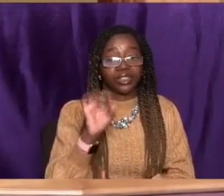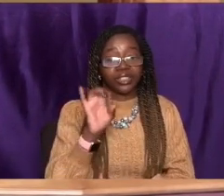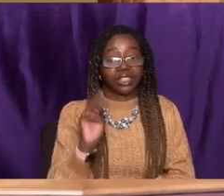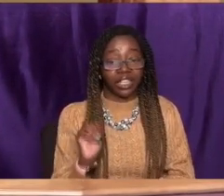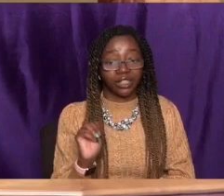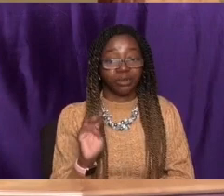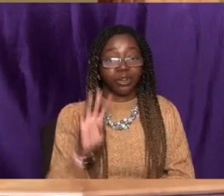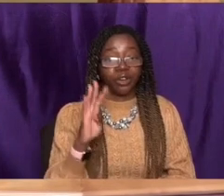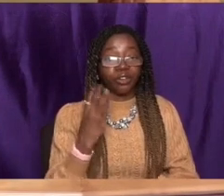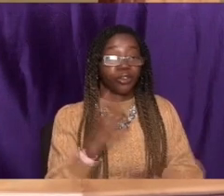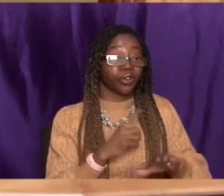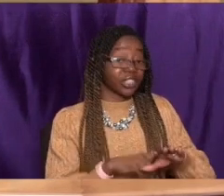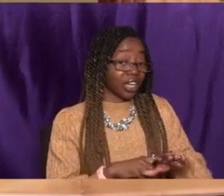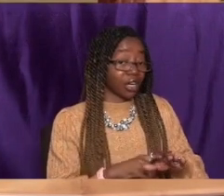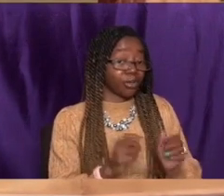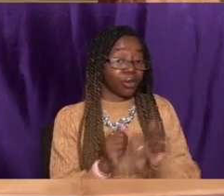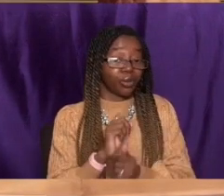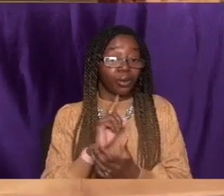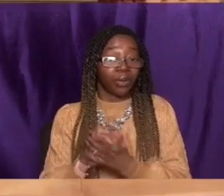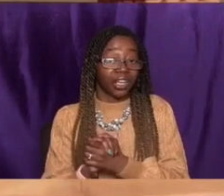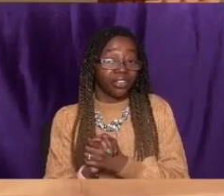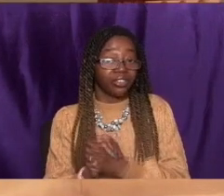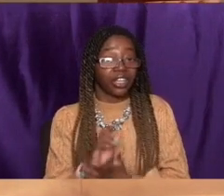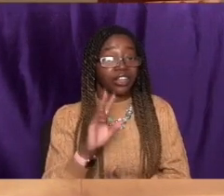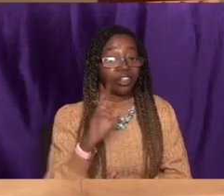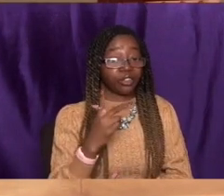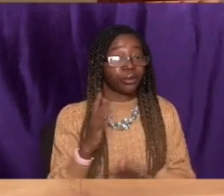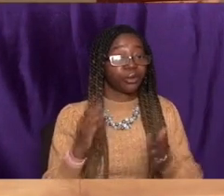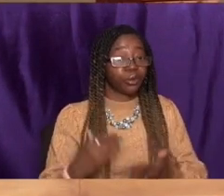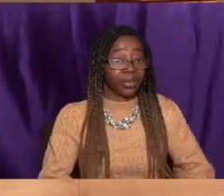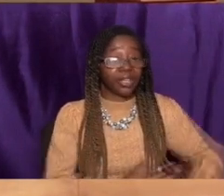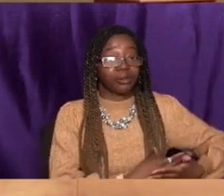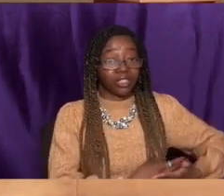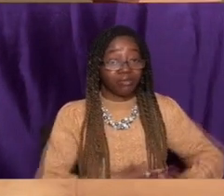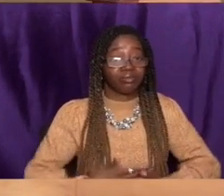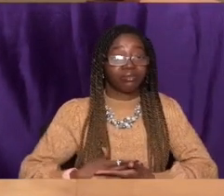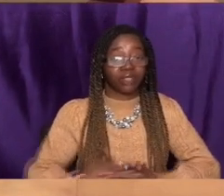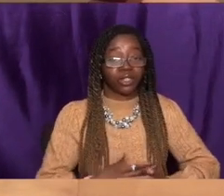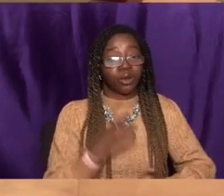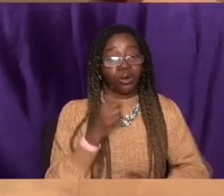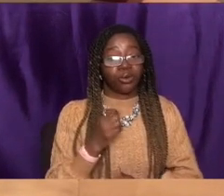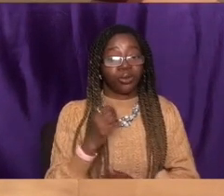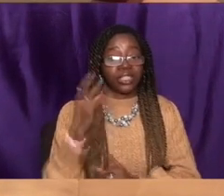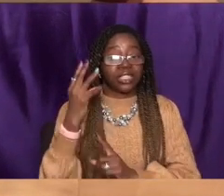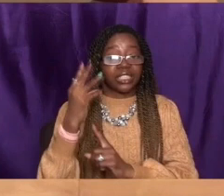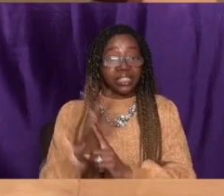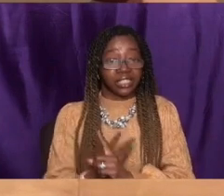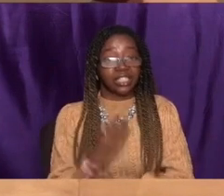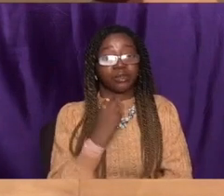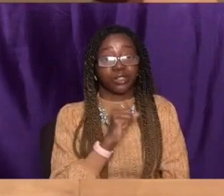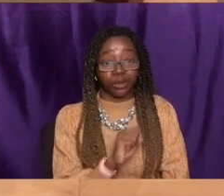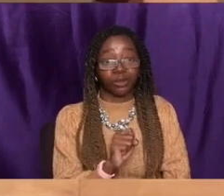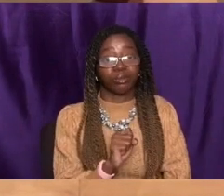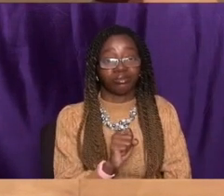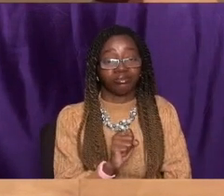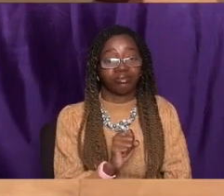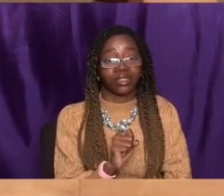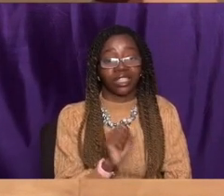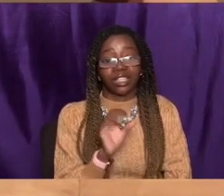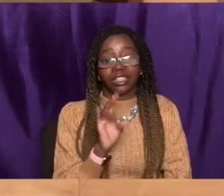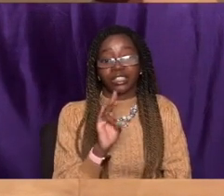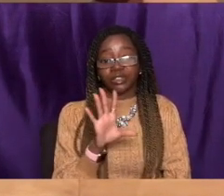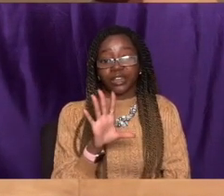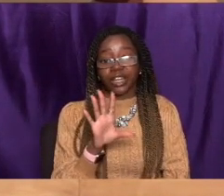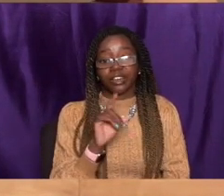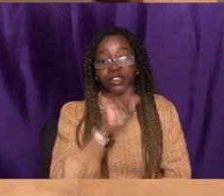time with a wife and a third child who was 6 months old and a 75%